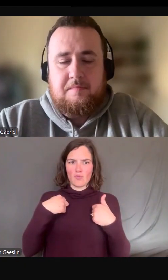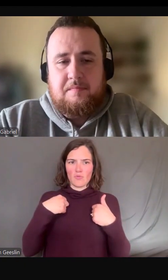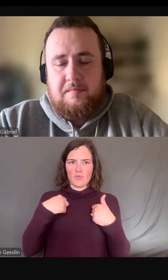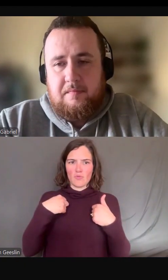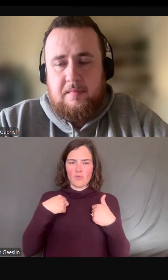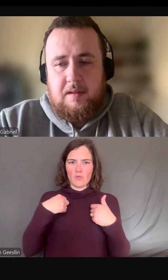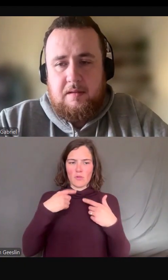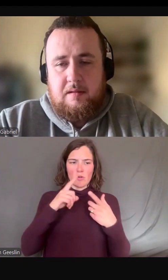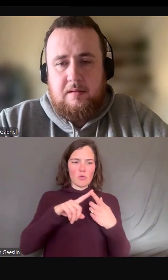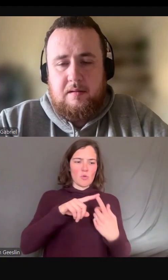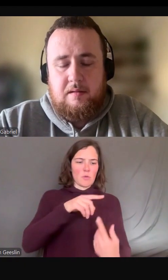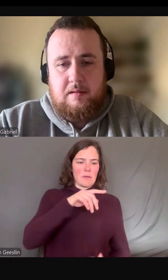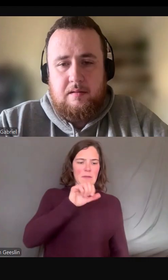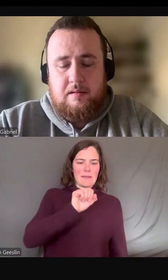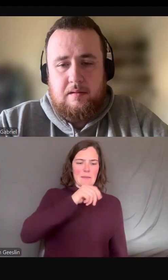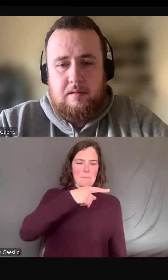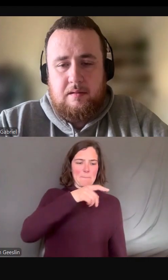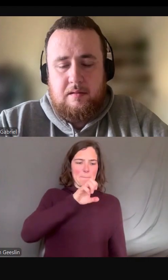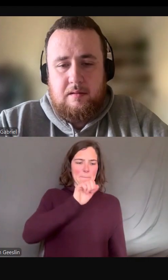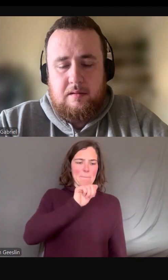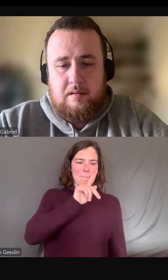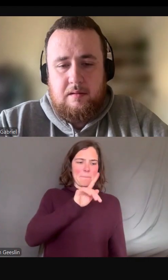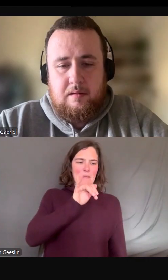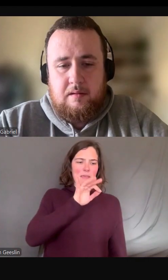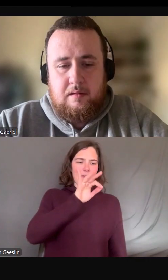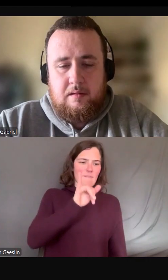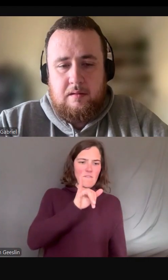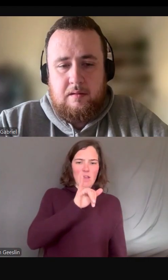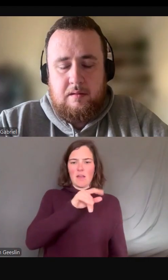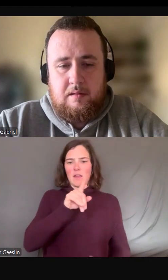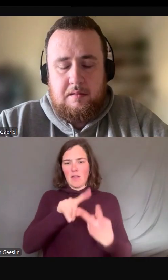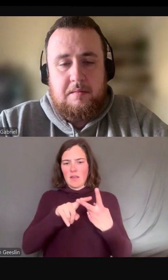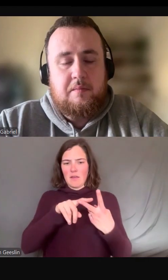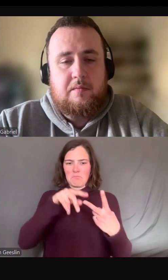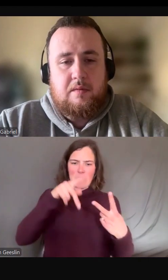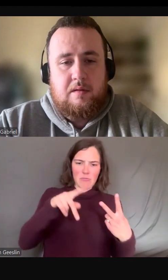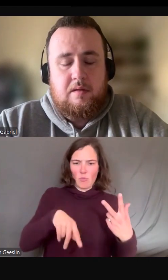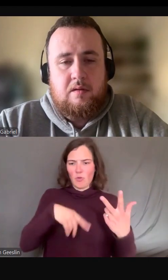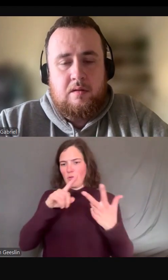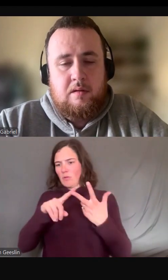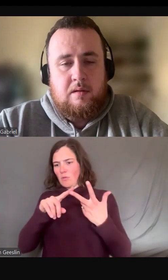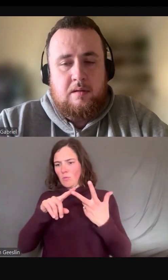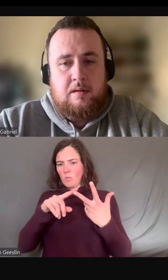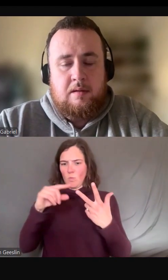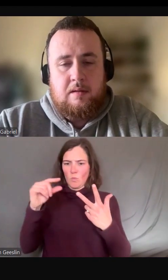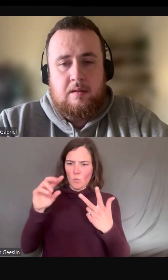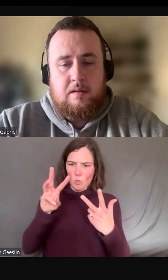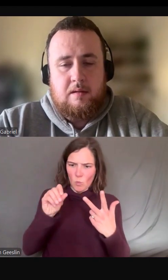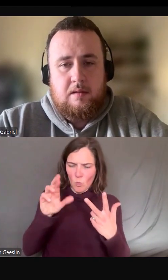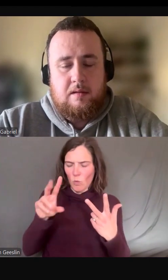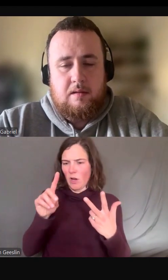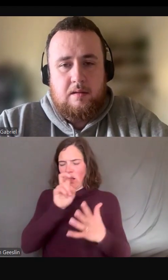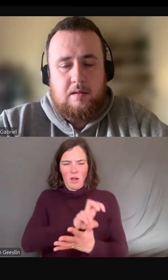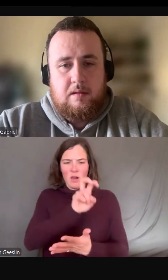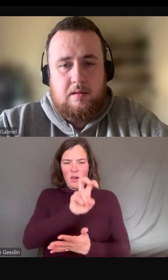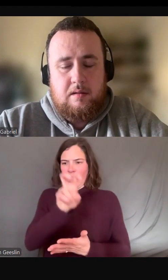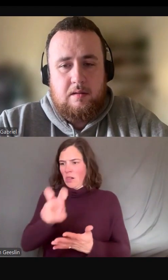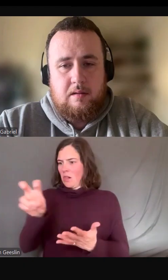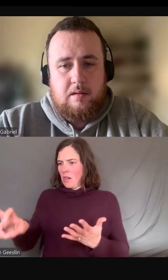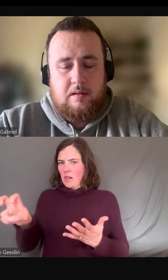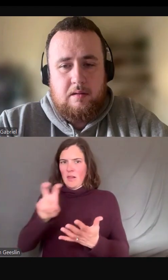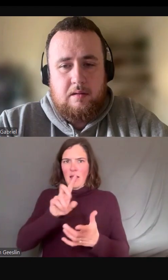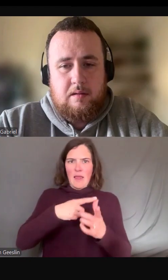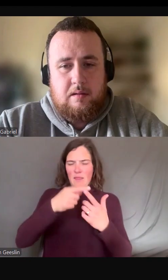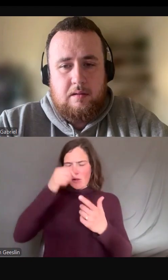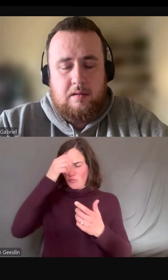Speakify to this, to that, to PowerPoint, to Word, to all of this stuff, and remember it until the next time I have to go back